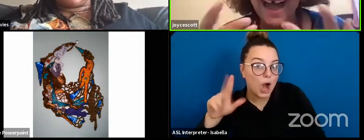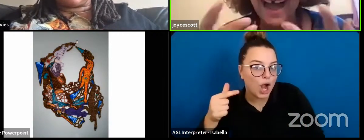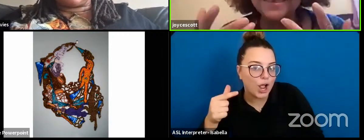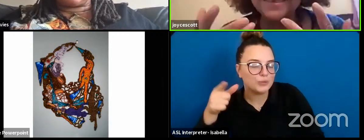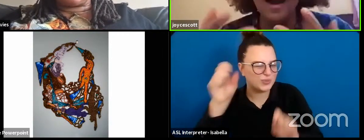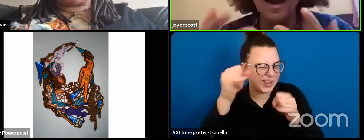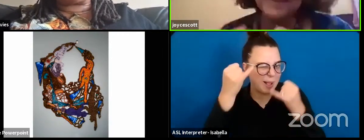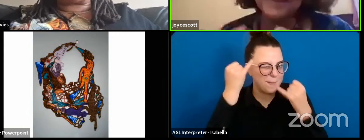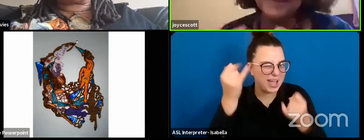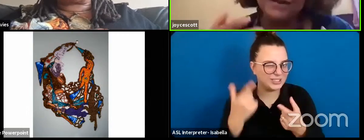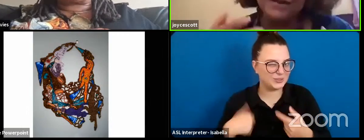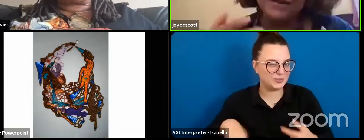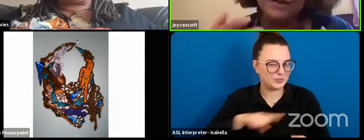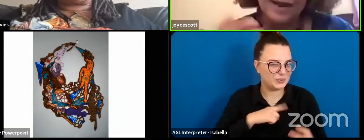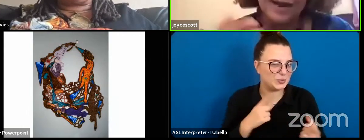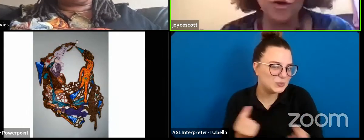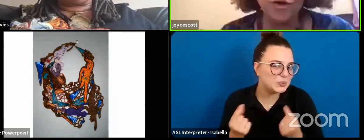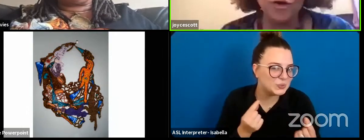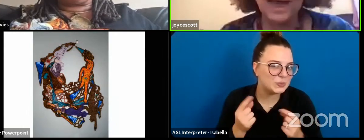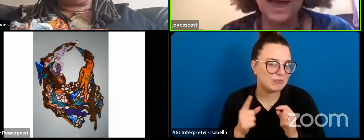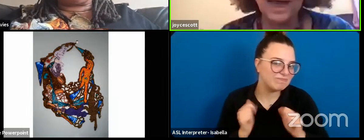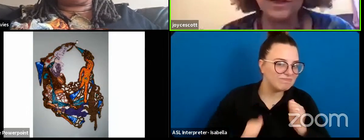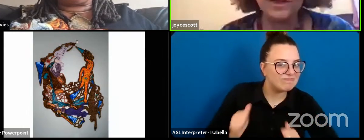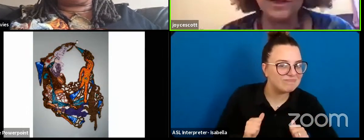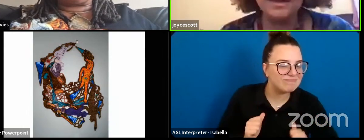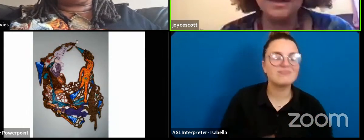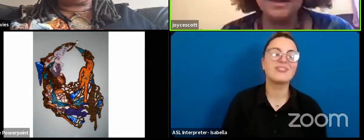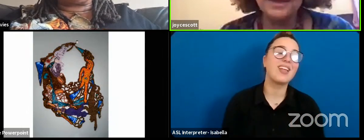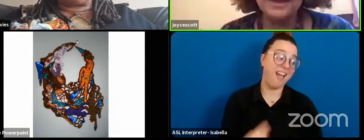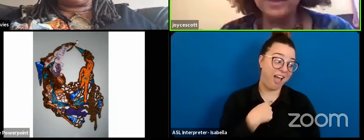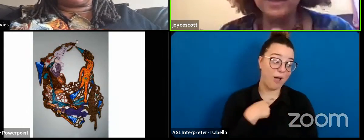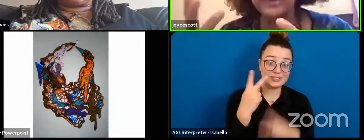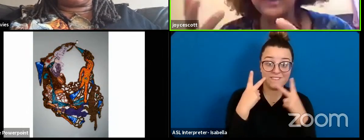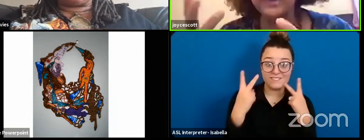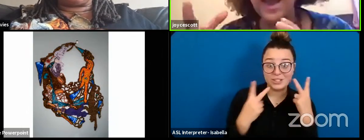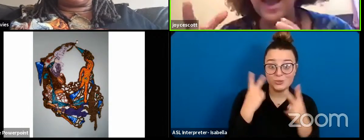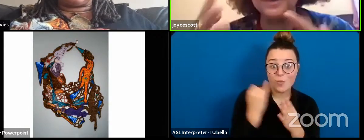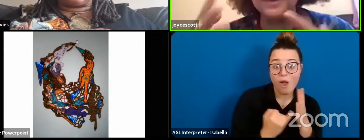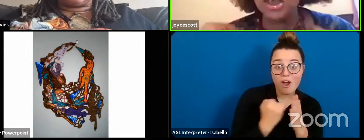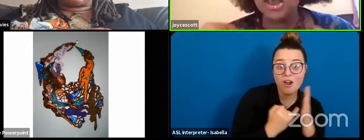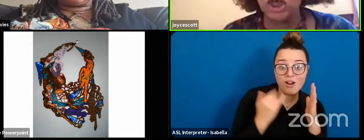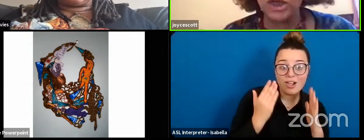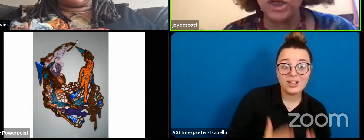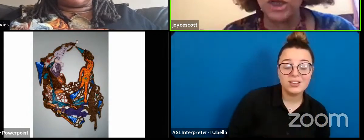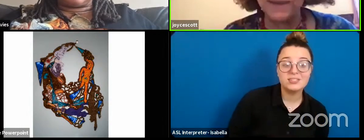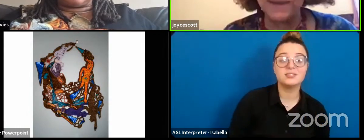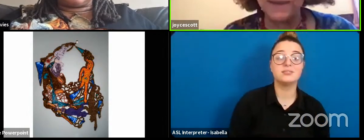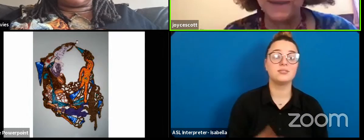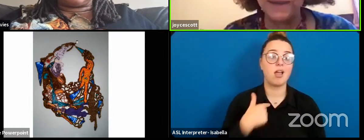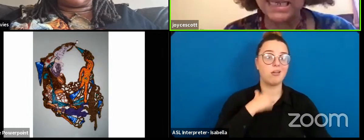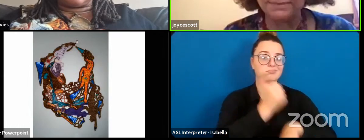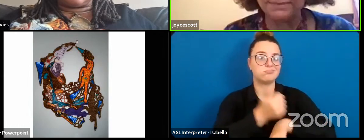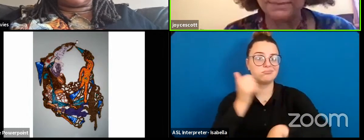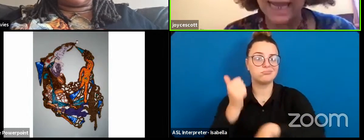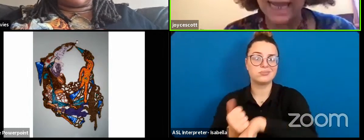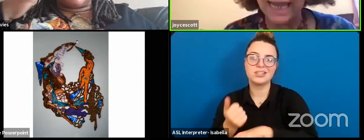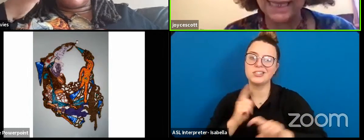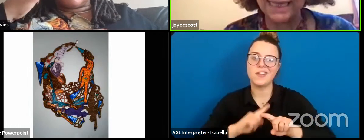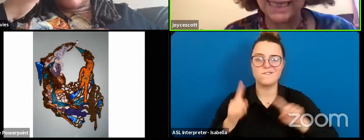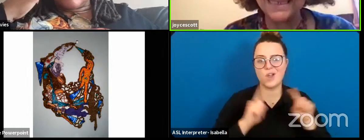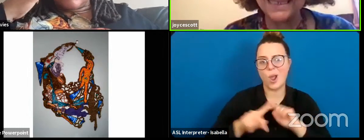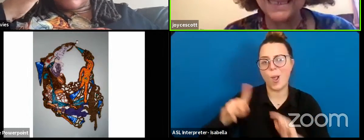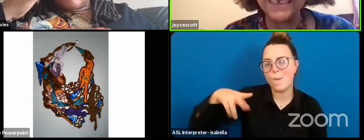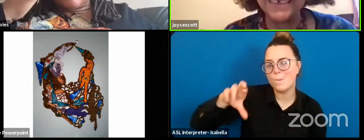a visual artist, and I wrote a lot of it, made all the props, and I was good looking. We had on spandex and